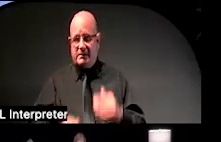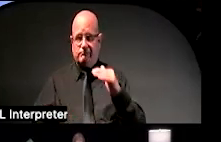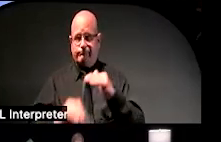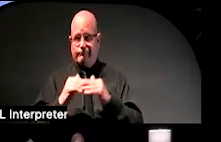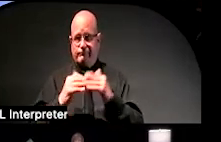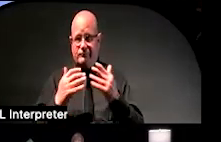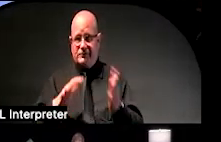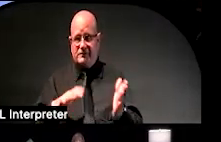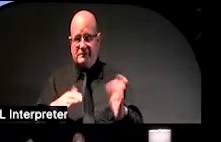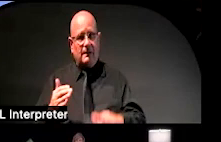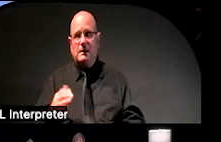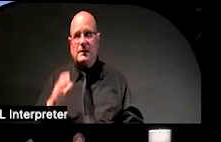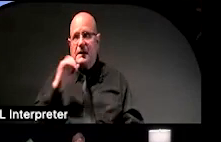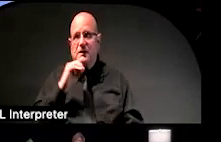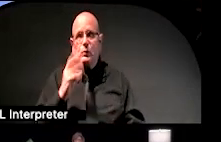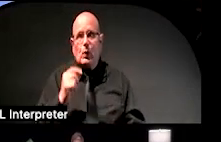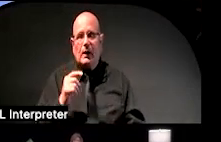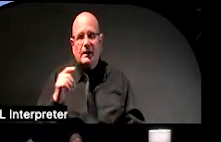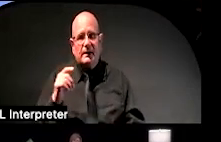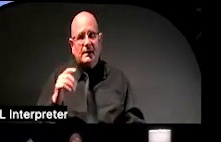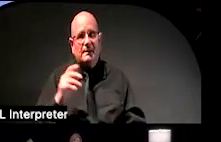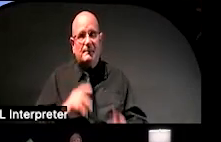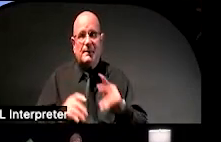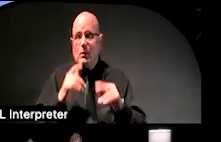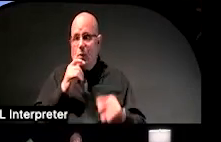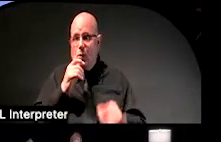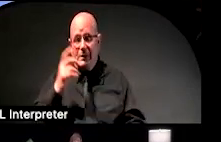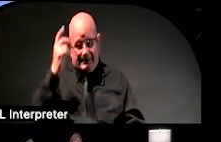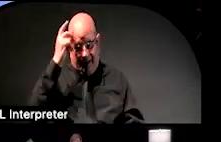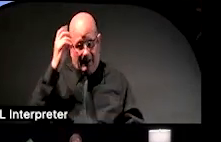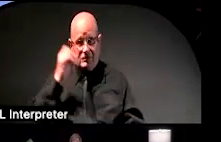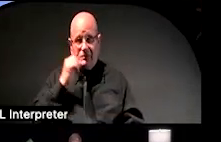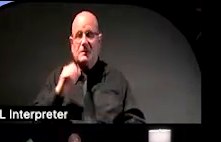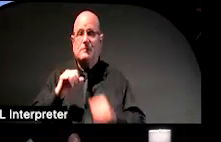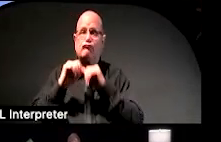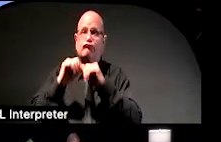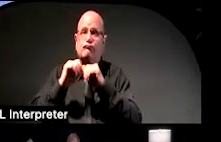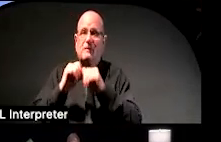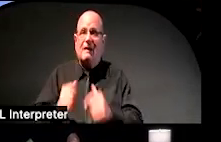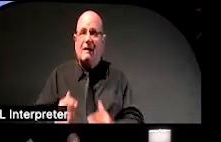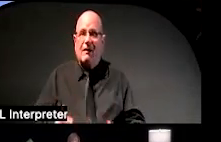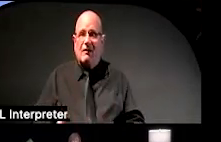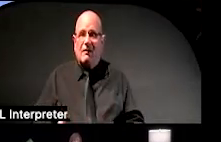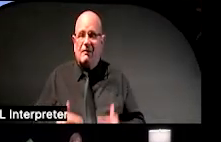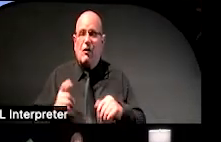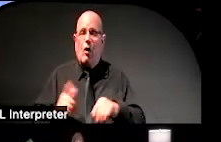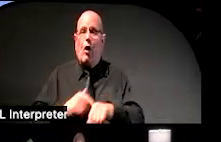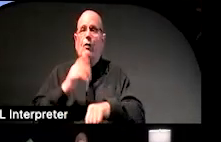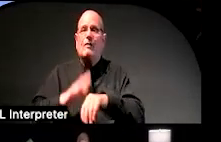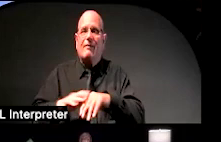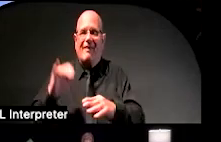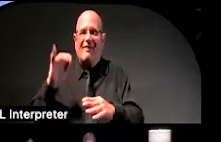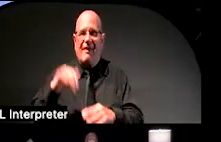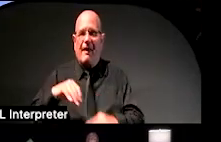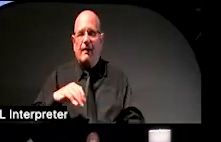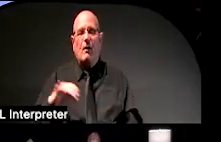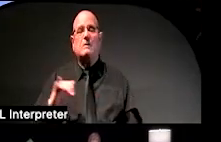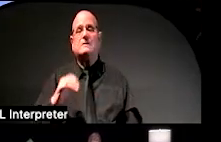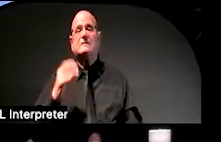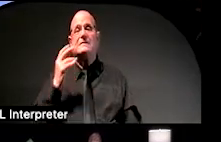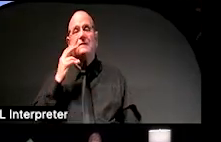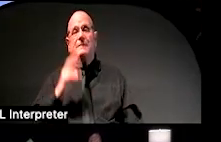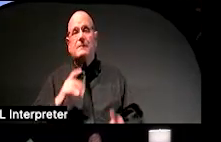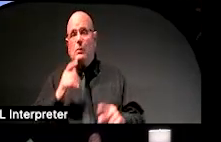Guess what? People with Down syndrome are living often much longer, but we are also seeing people with